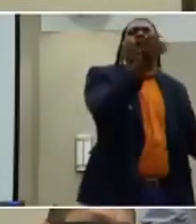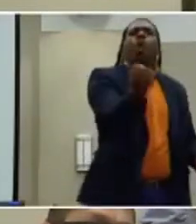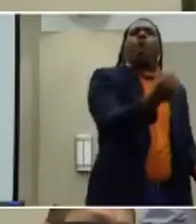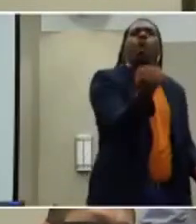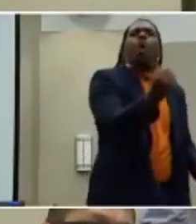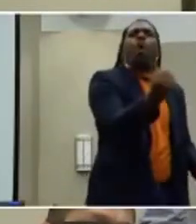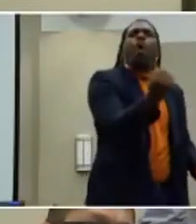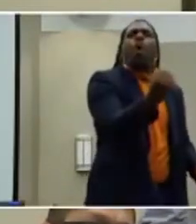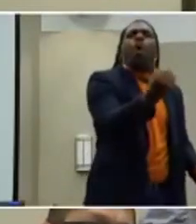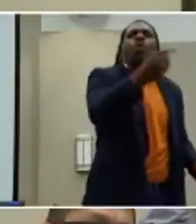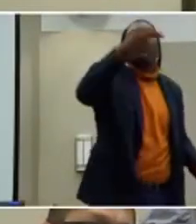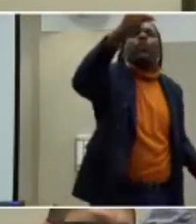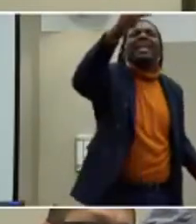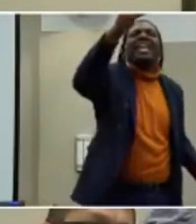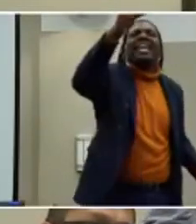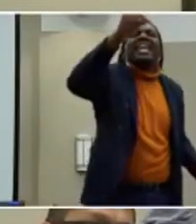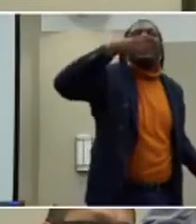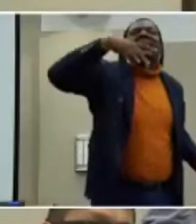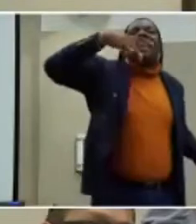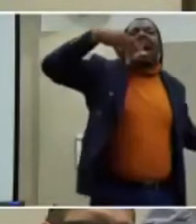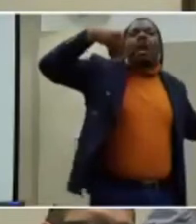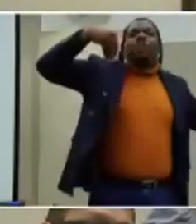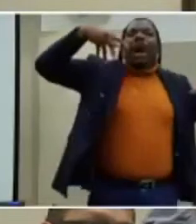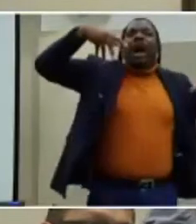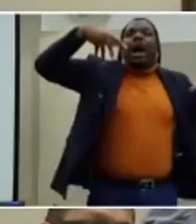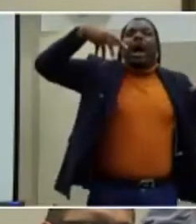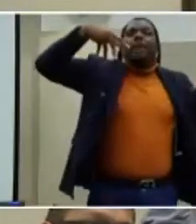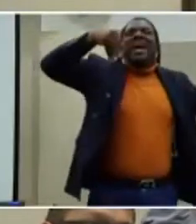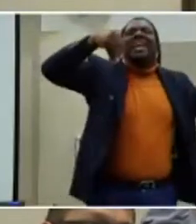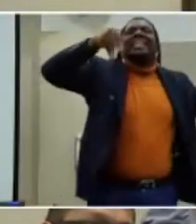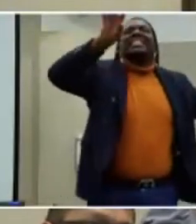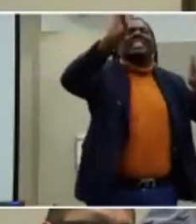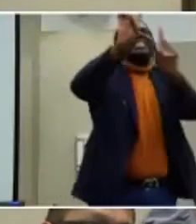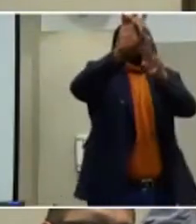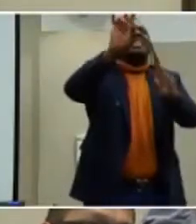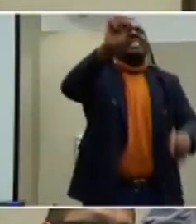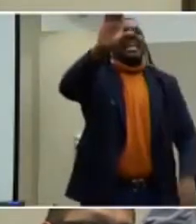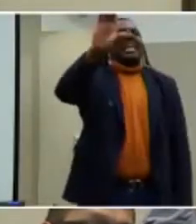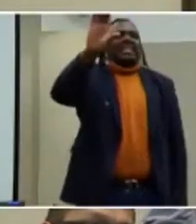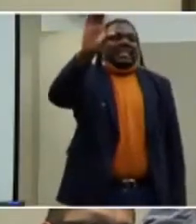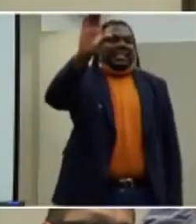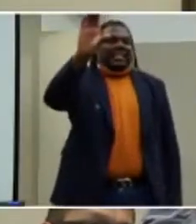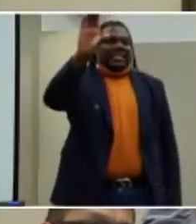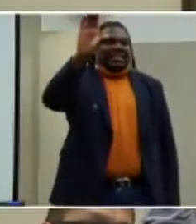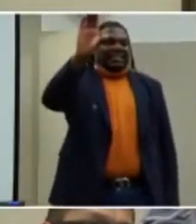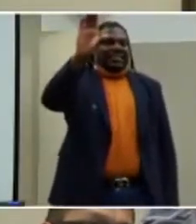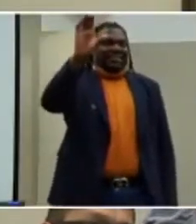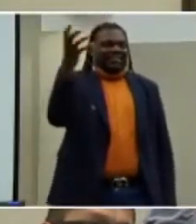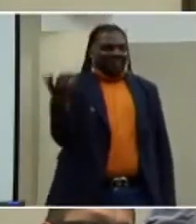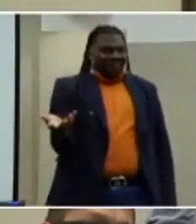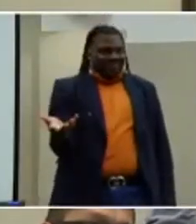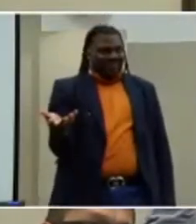long enough just for the vehicles to get out, and sometimes that's 7 seconds.